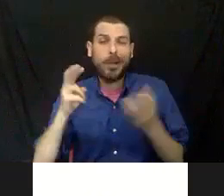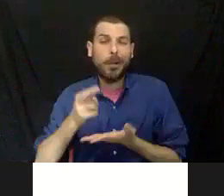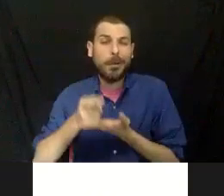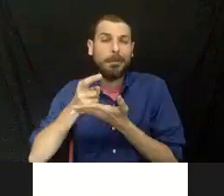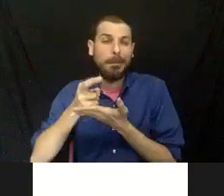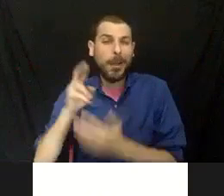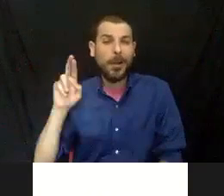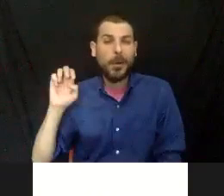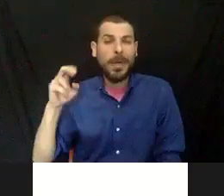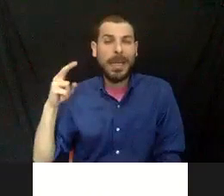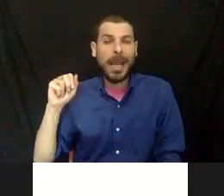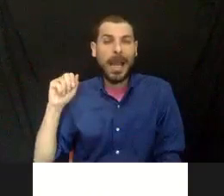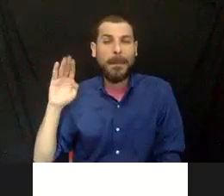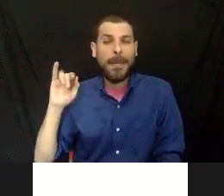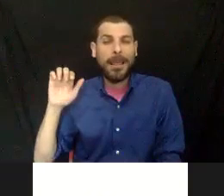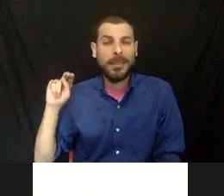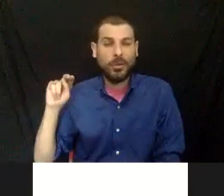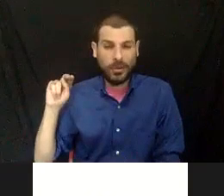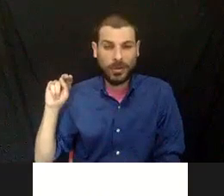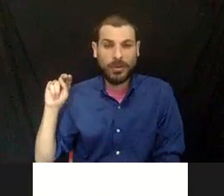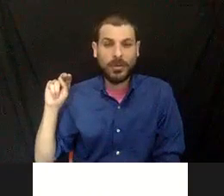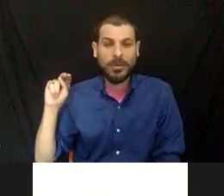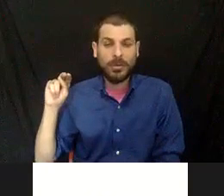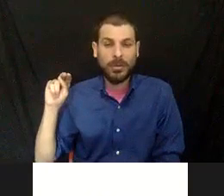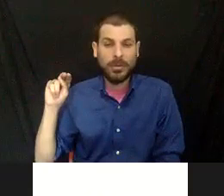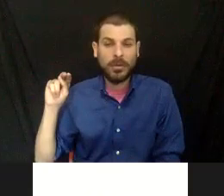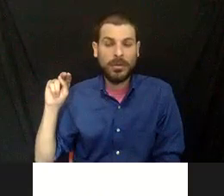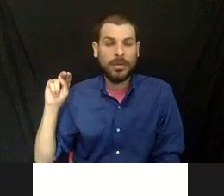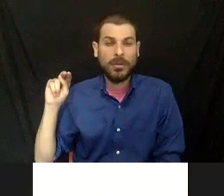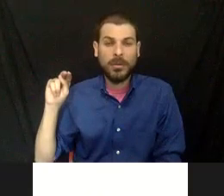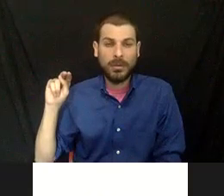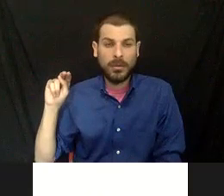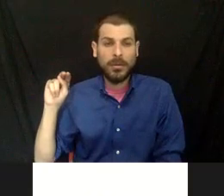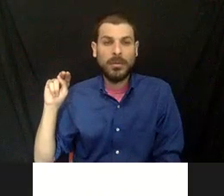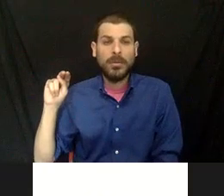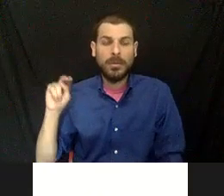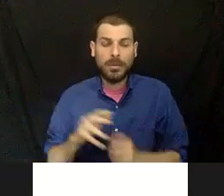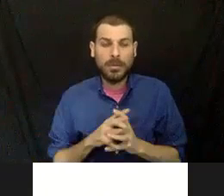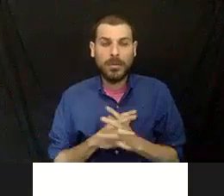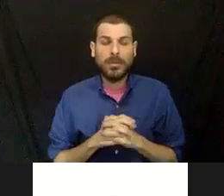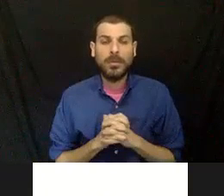So you can go into a repayment plan,